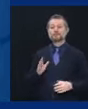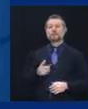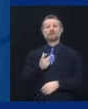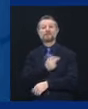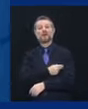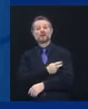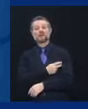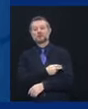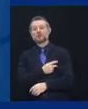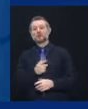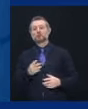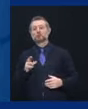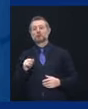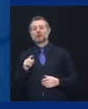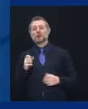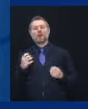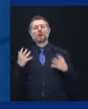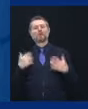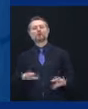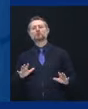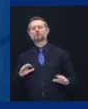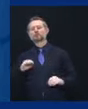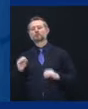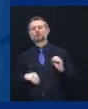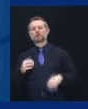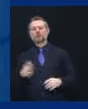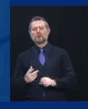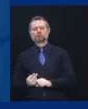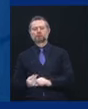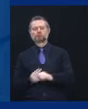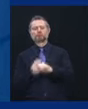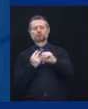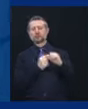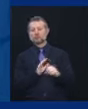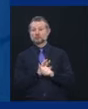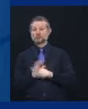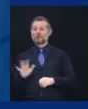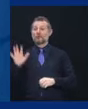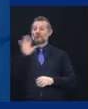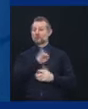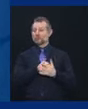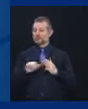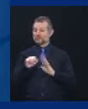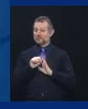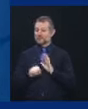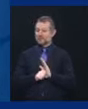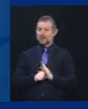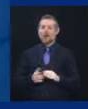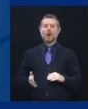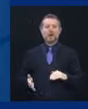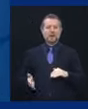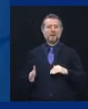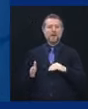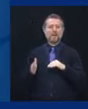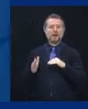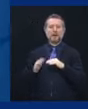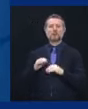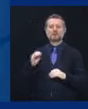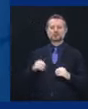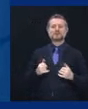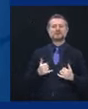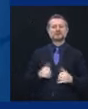region, it's up across the state, still with variants.